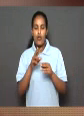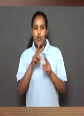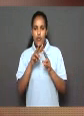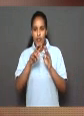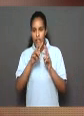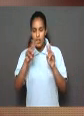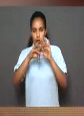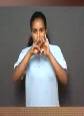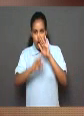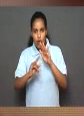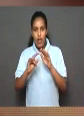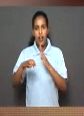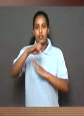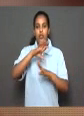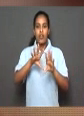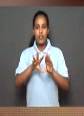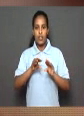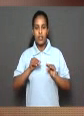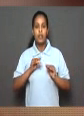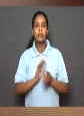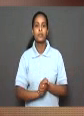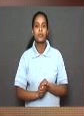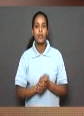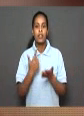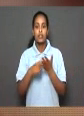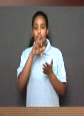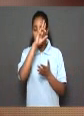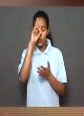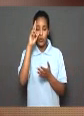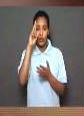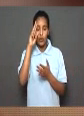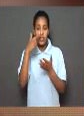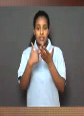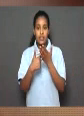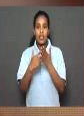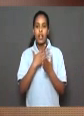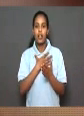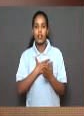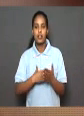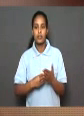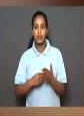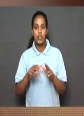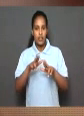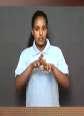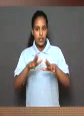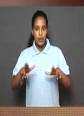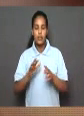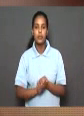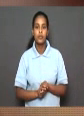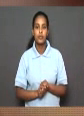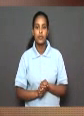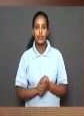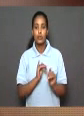have very low electron affinity. This is because these elements are